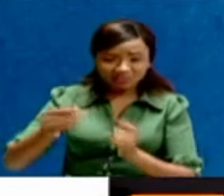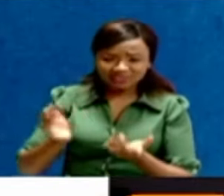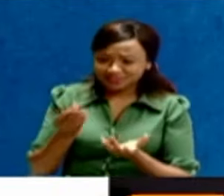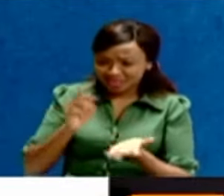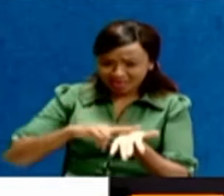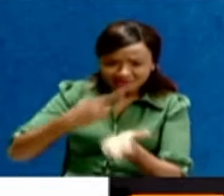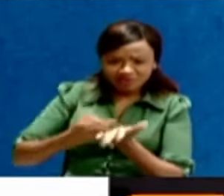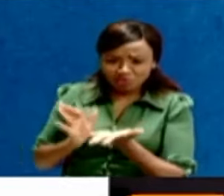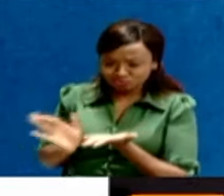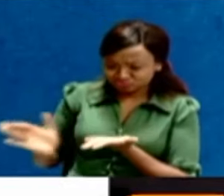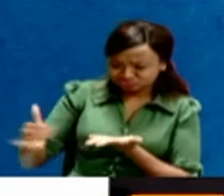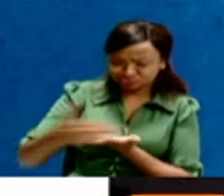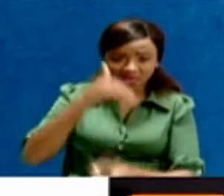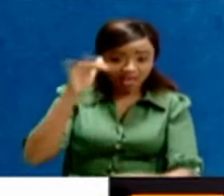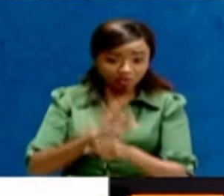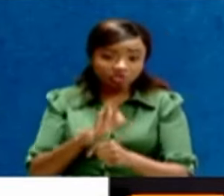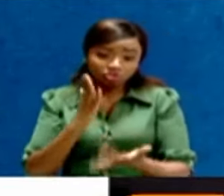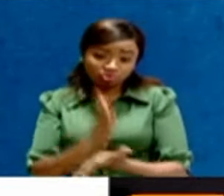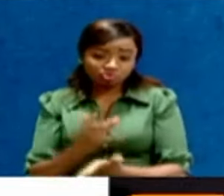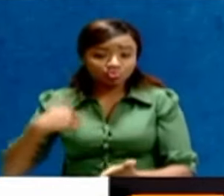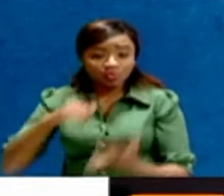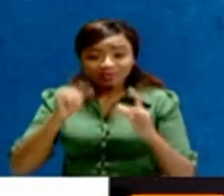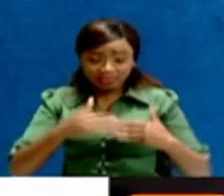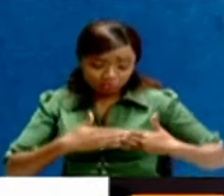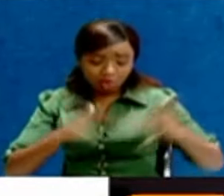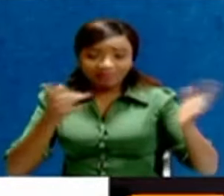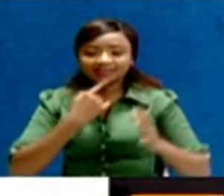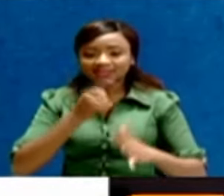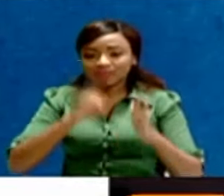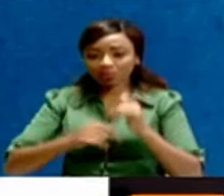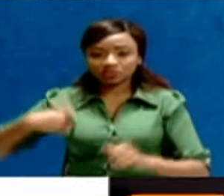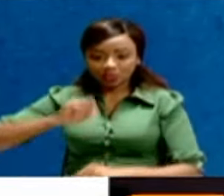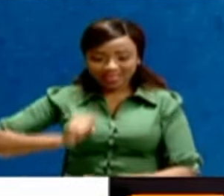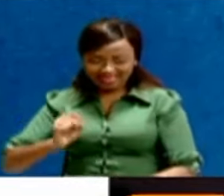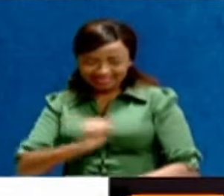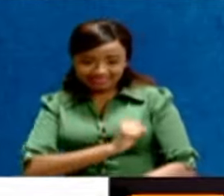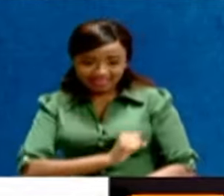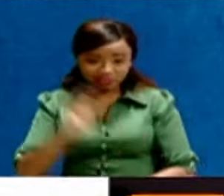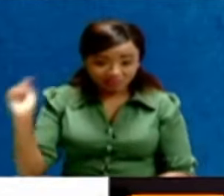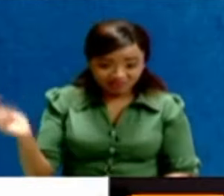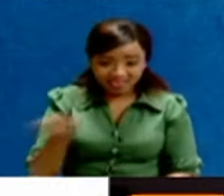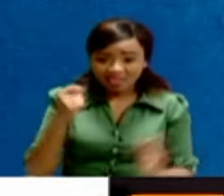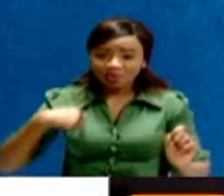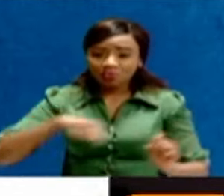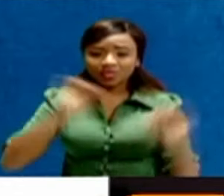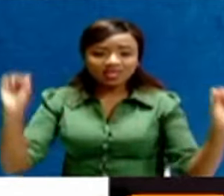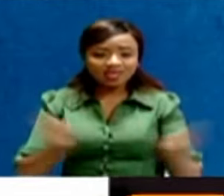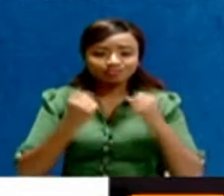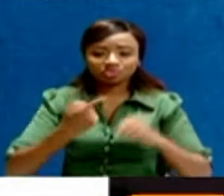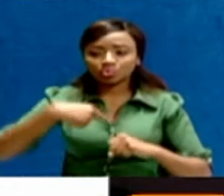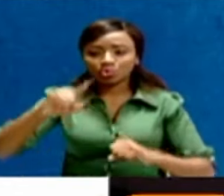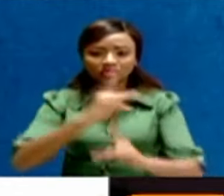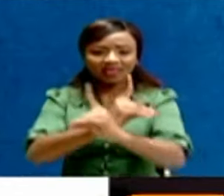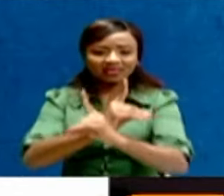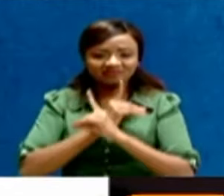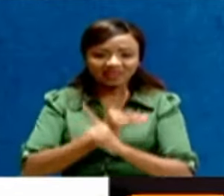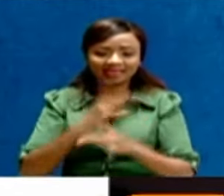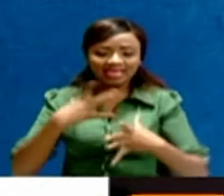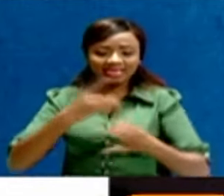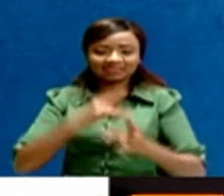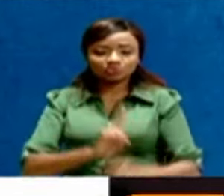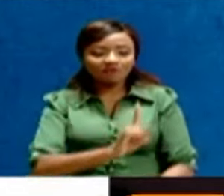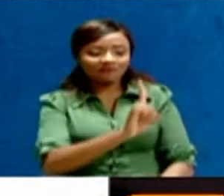really, we have to be very, very honest and say, as a Senate of the Republic of Kenya, we cannot go there to only defend the interests of